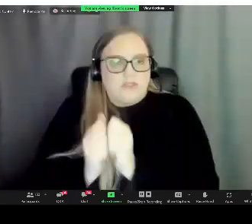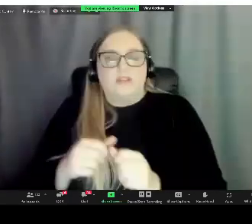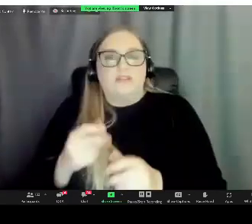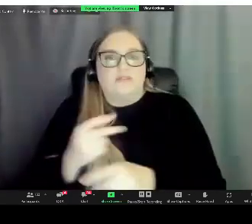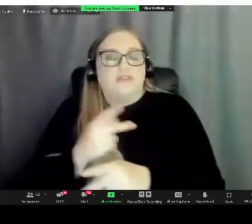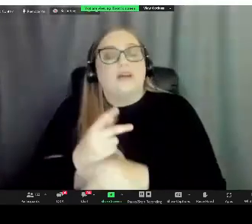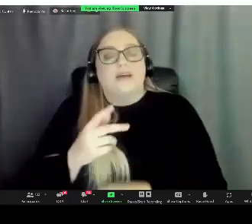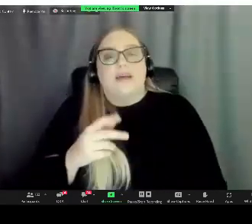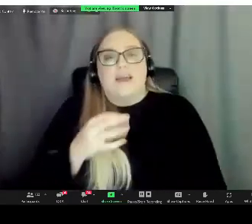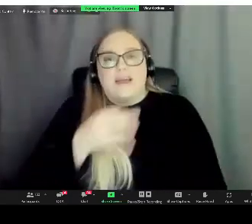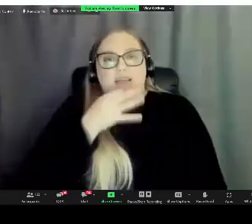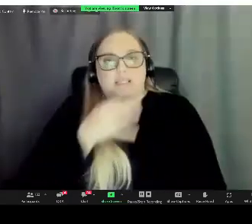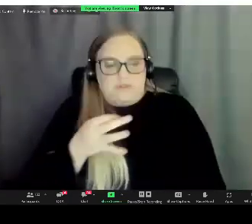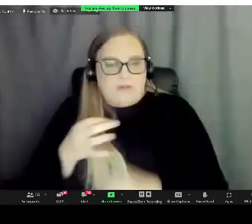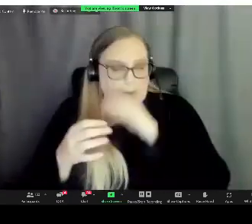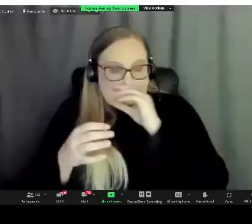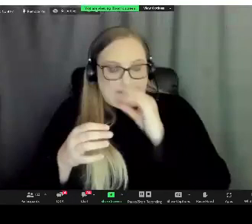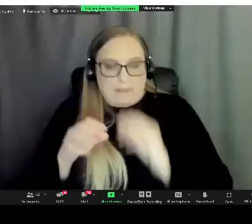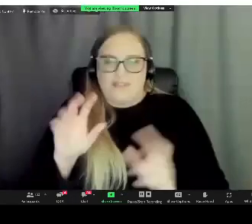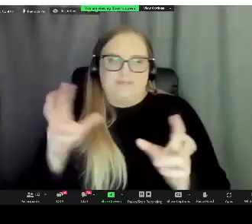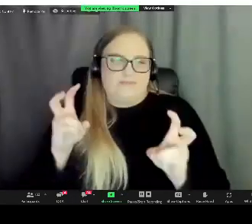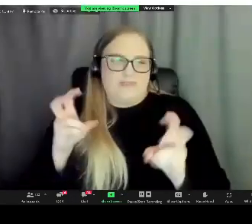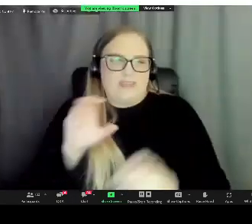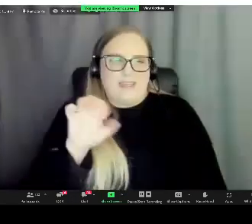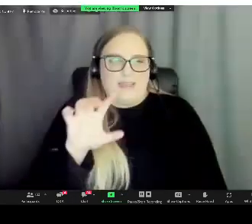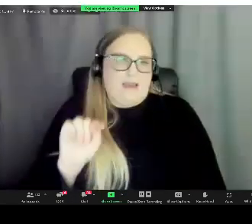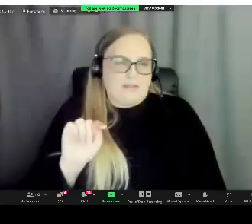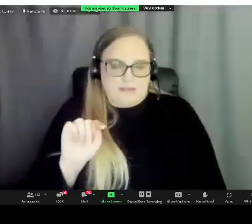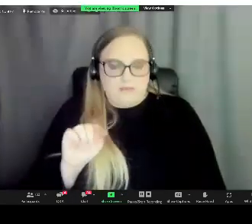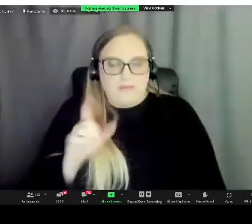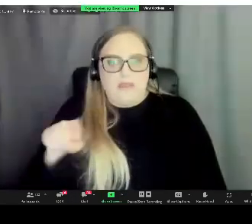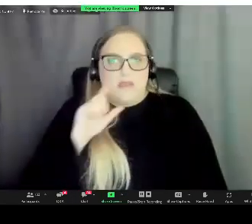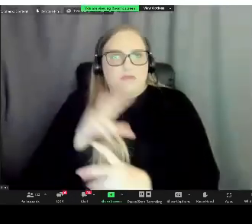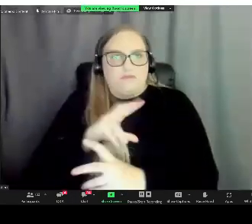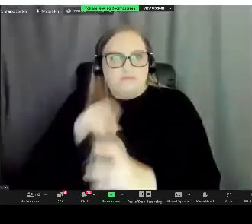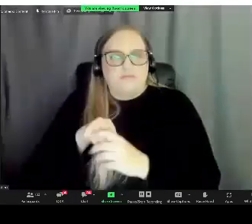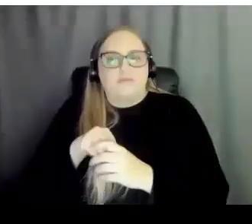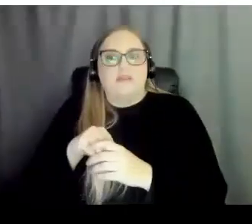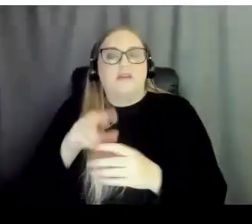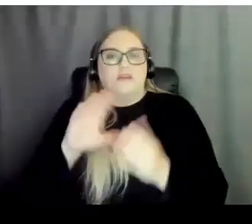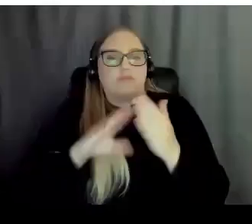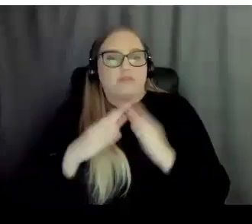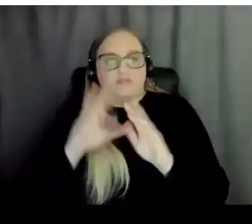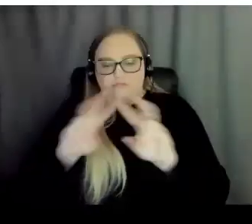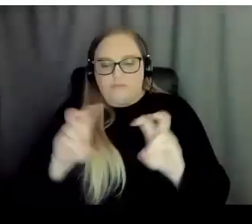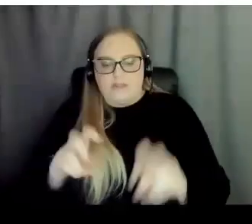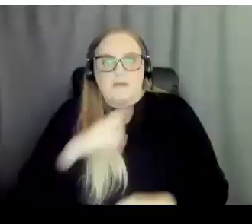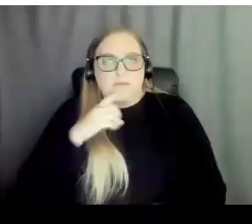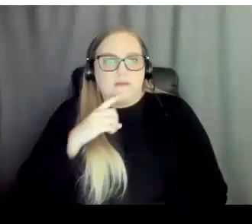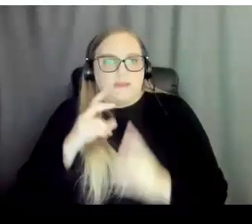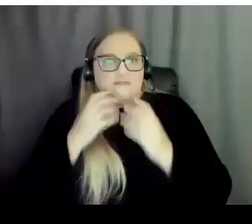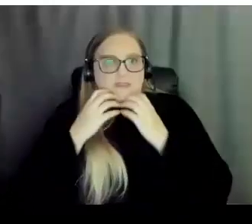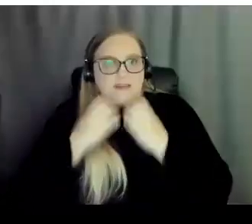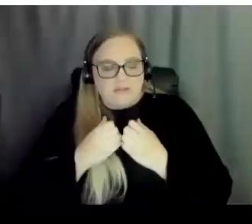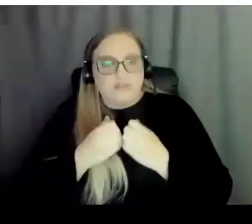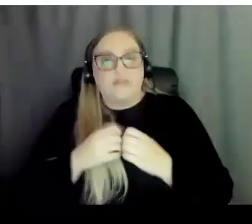Assessment of Science and Technology, or ECAST. They will consult and engage communities to assess public values. The goal is to create a test